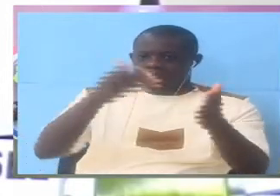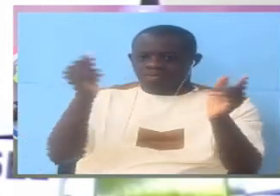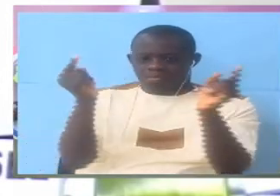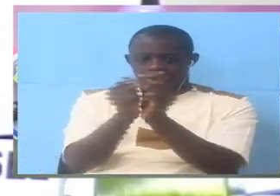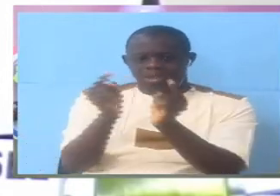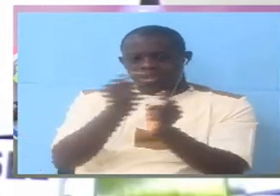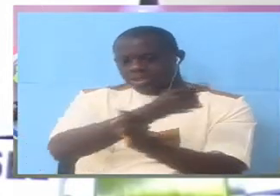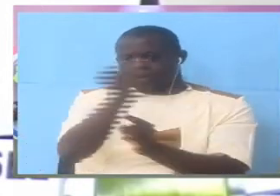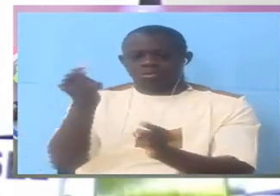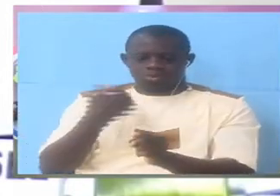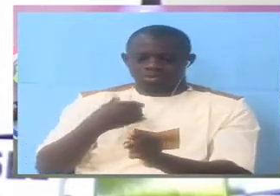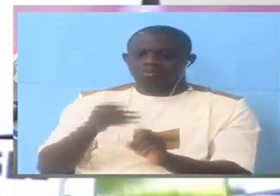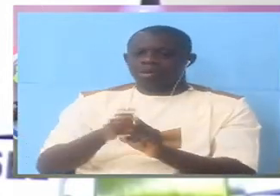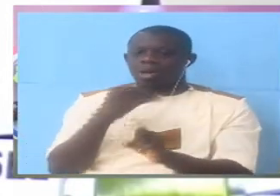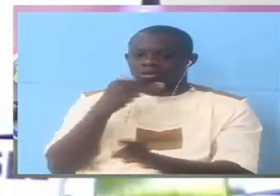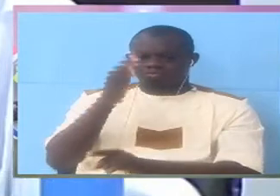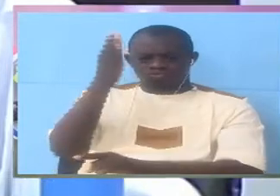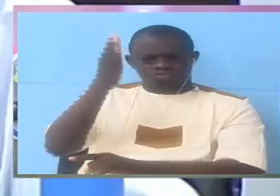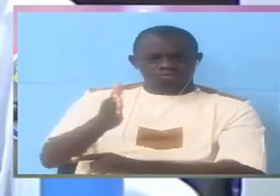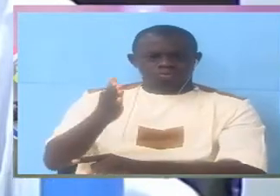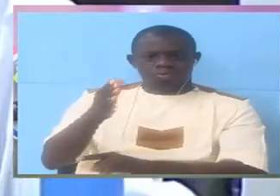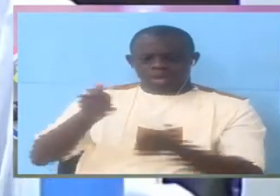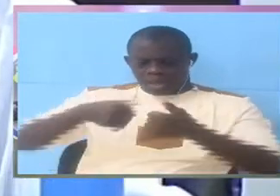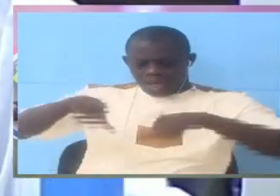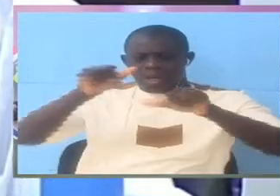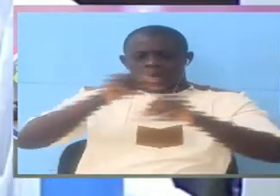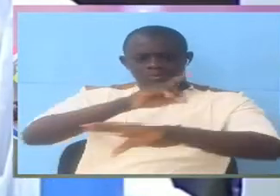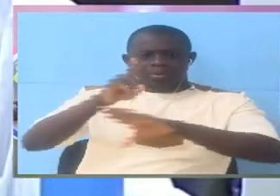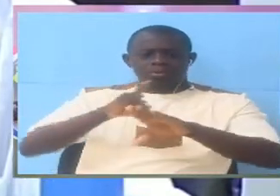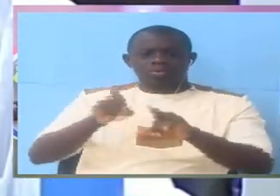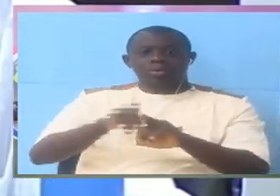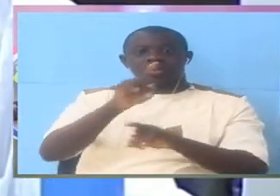Is that true? That was the environment? That was a war zone.